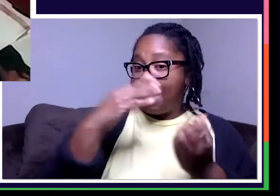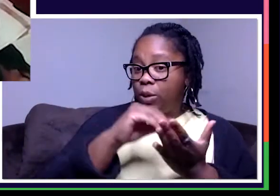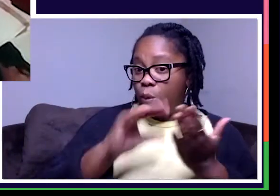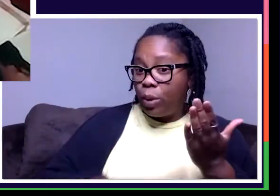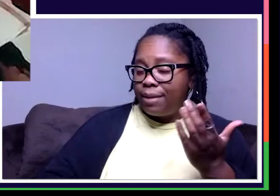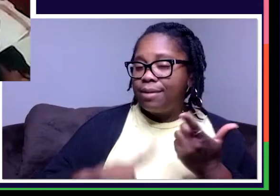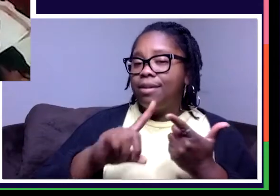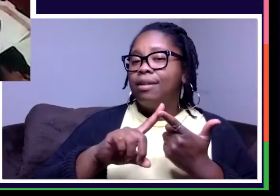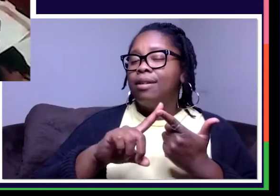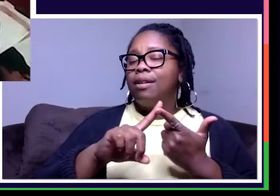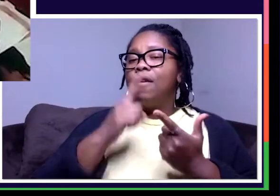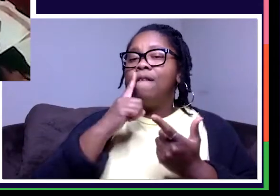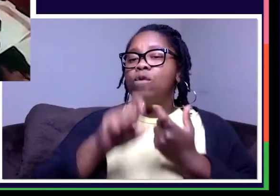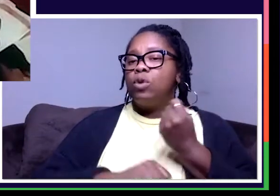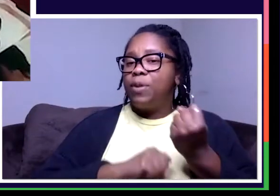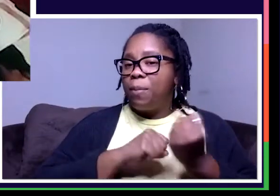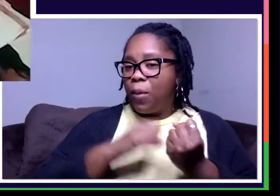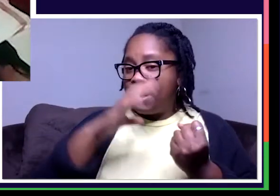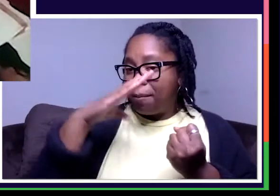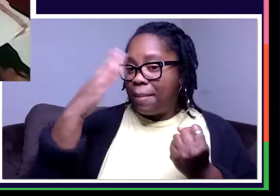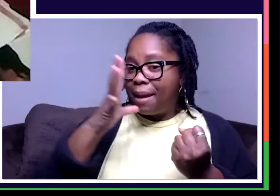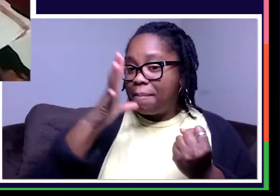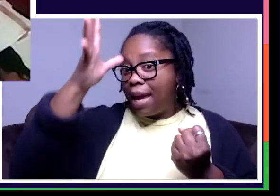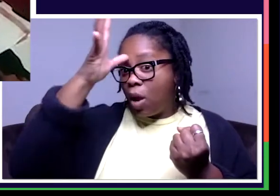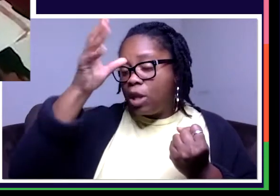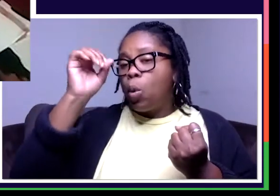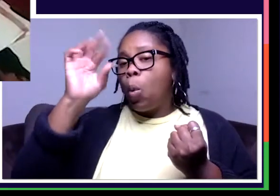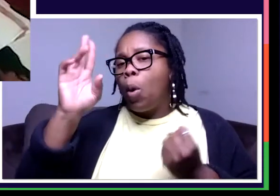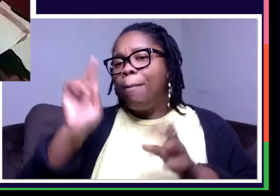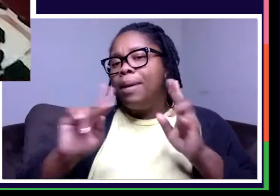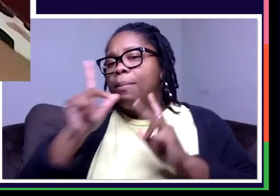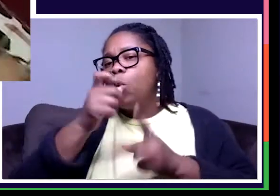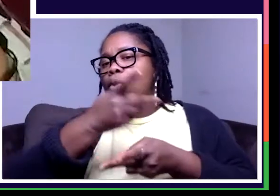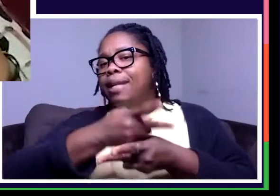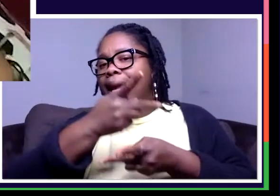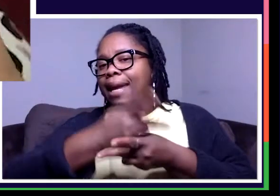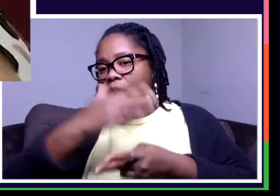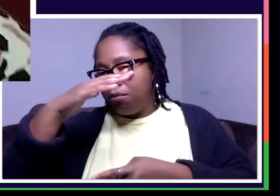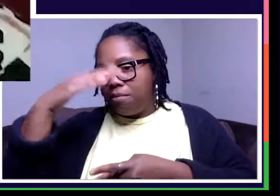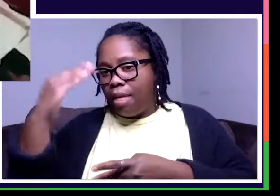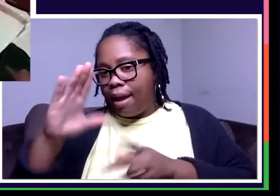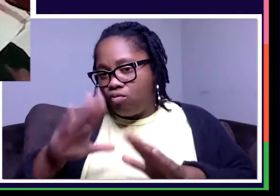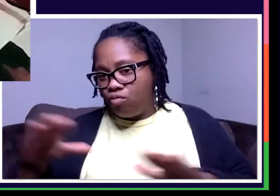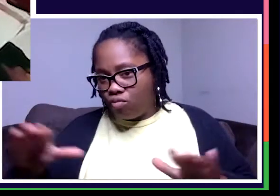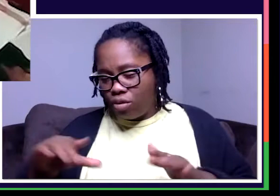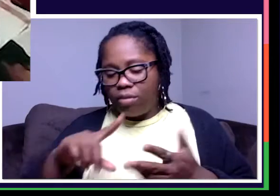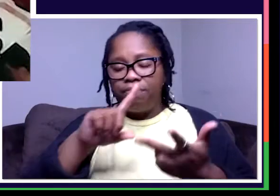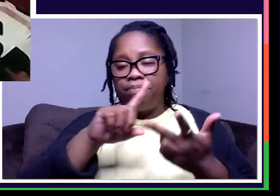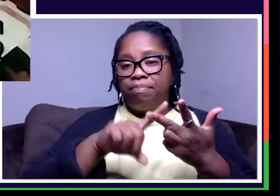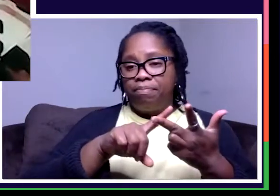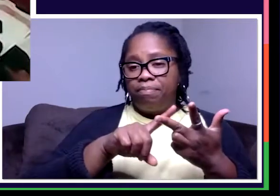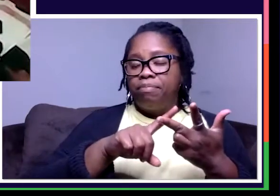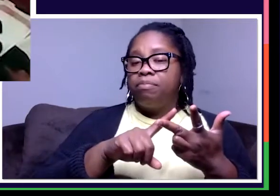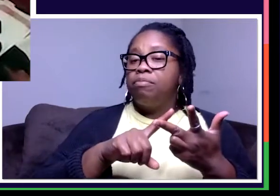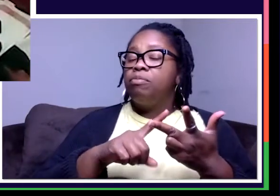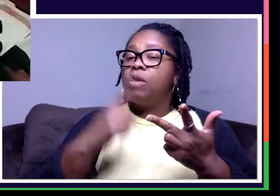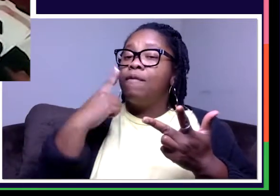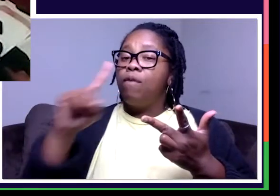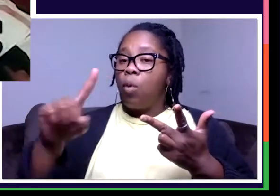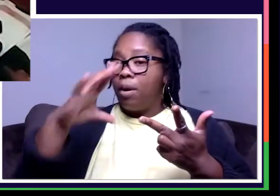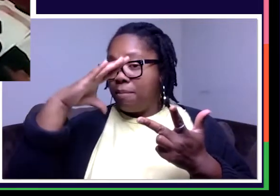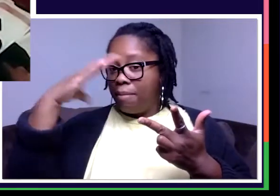supporting Black students. One is for supporting Black parents or caregivers of